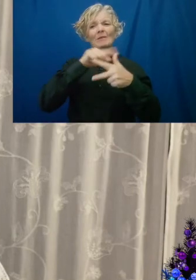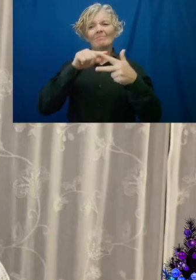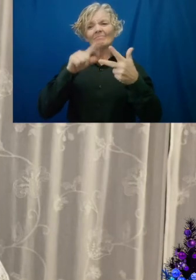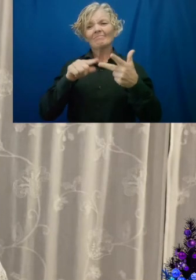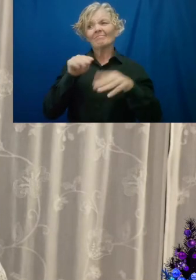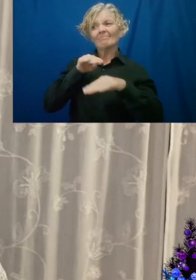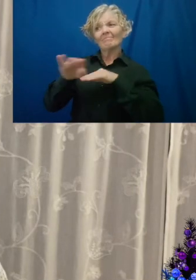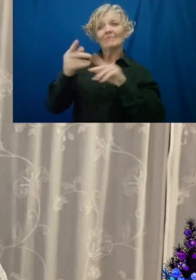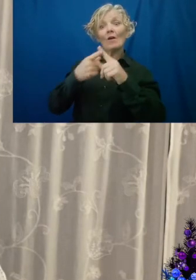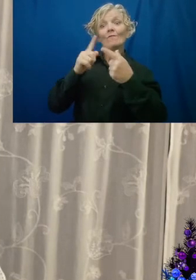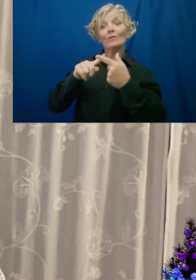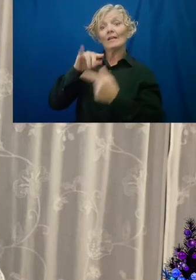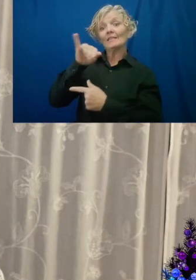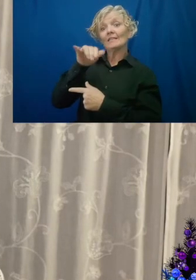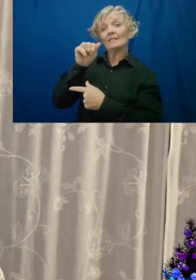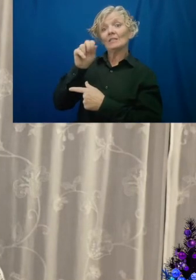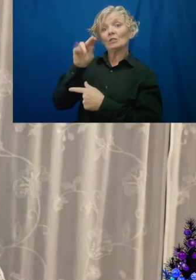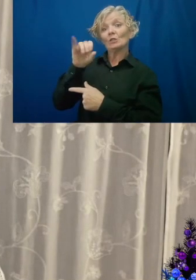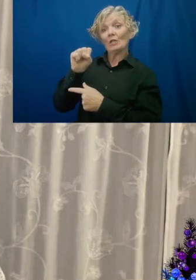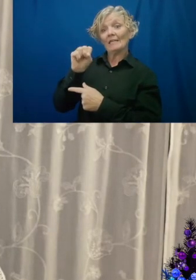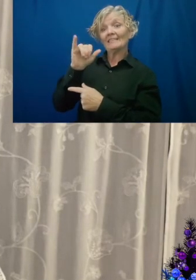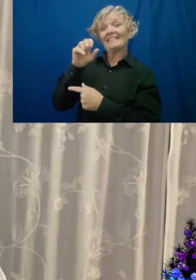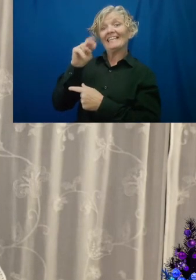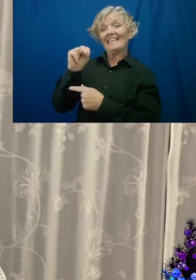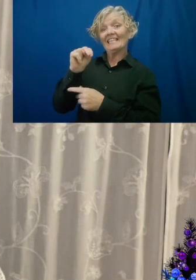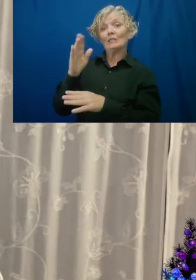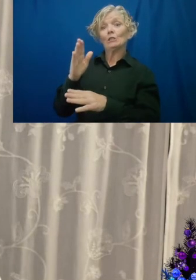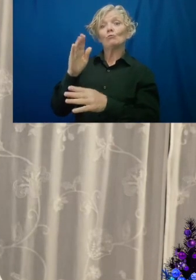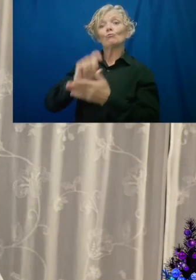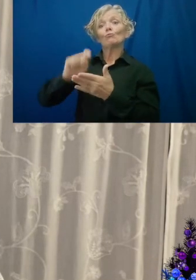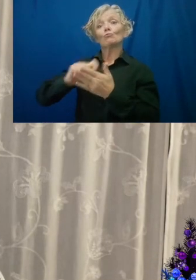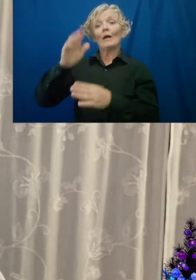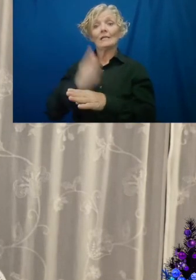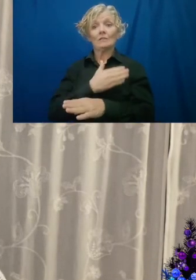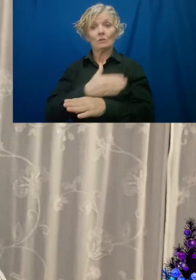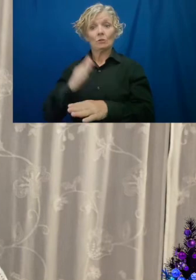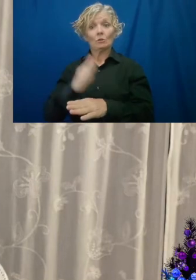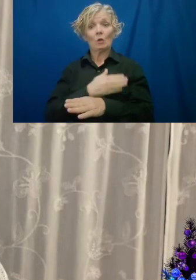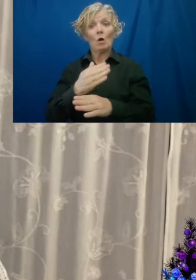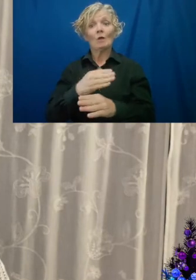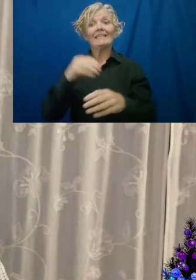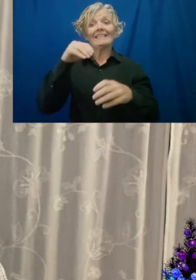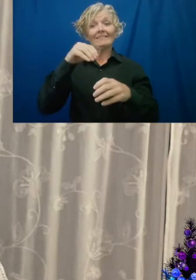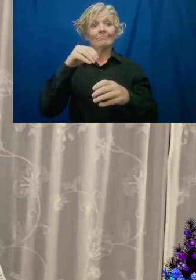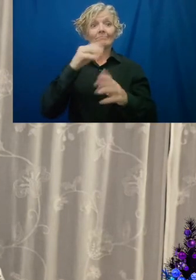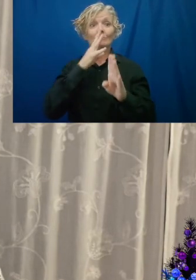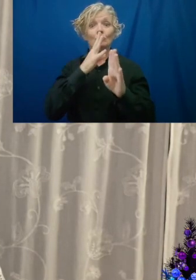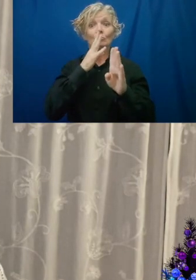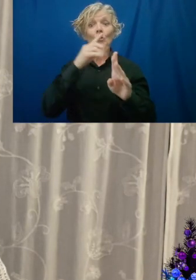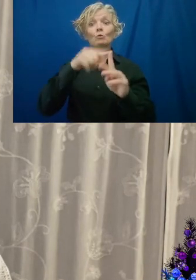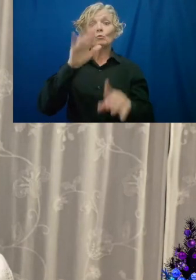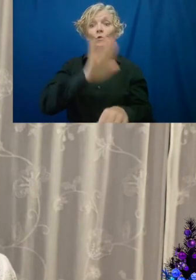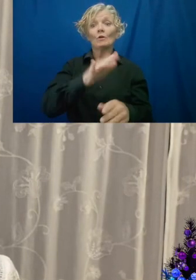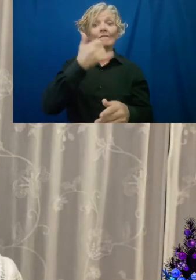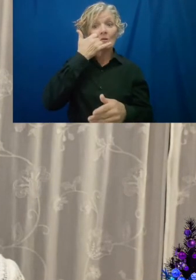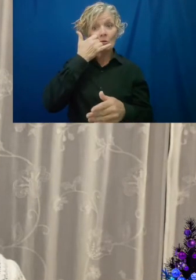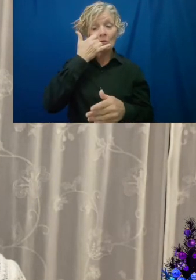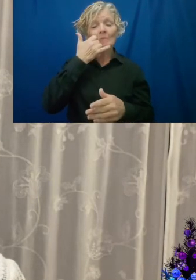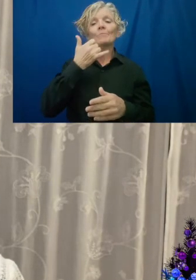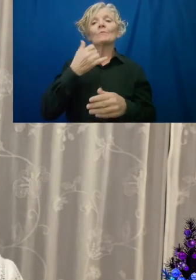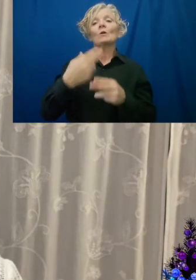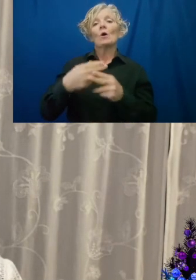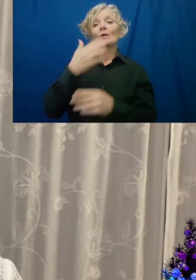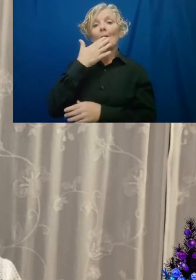events led our friend Janice Ian to compose a song while she was doing laundry and sing it into her phone. The song is